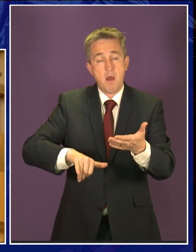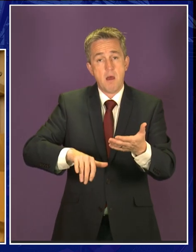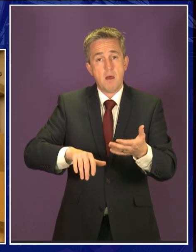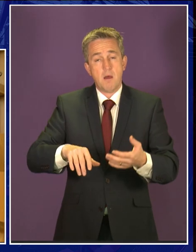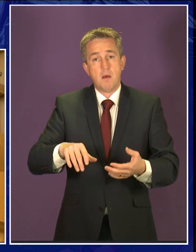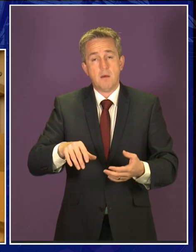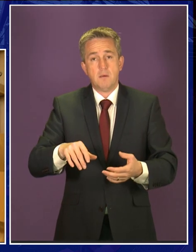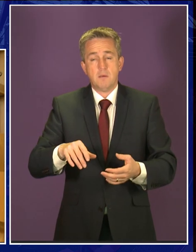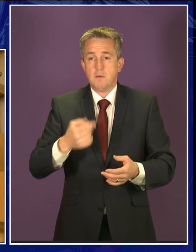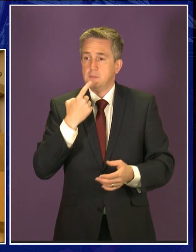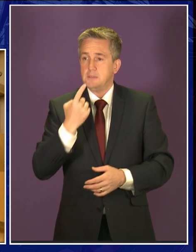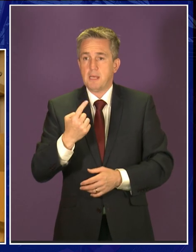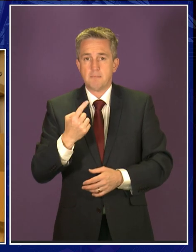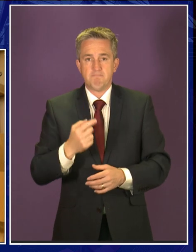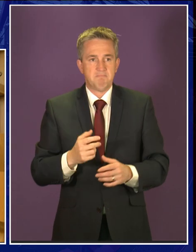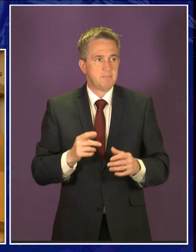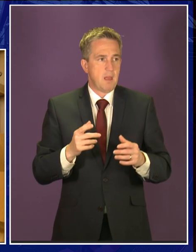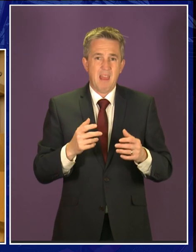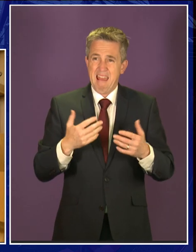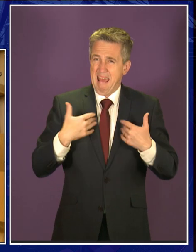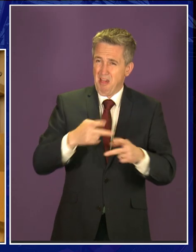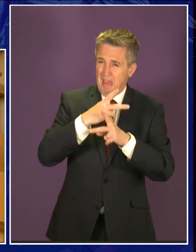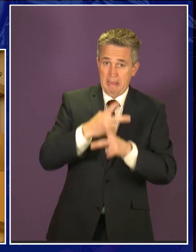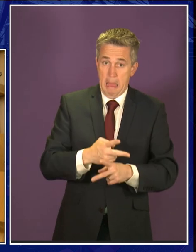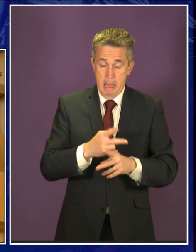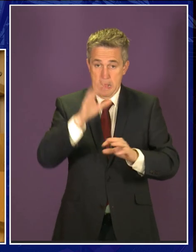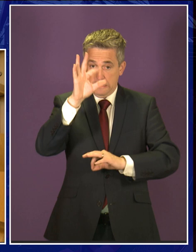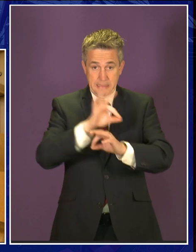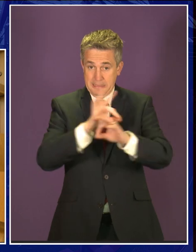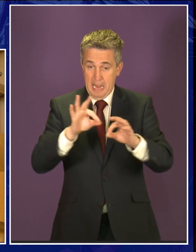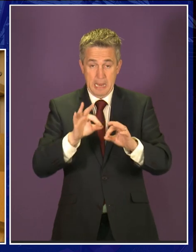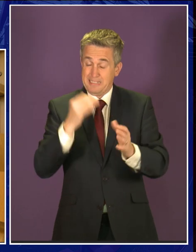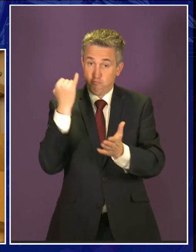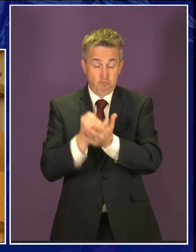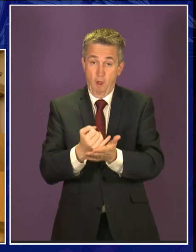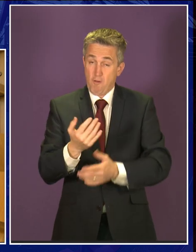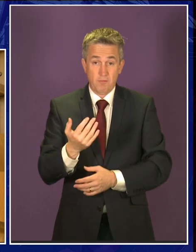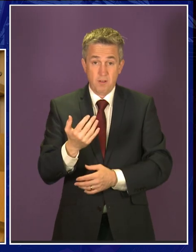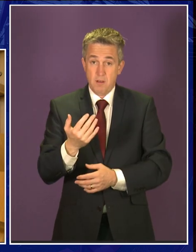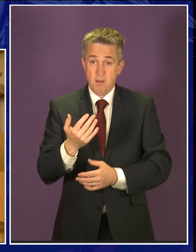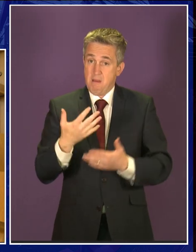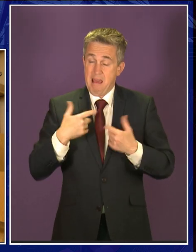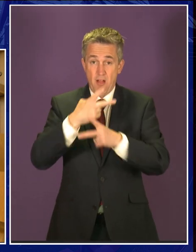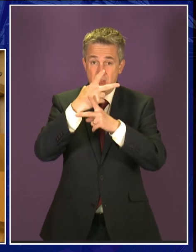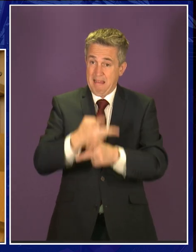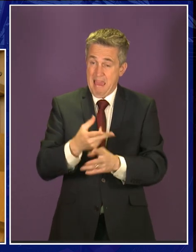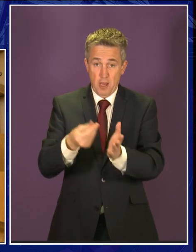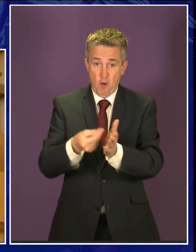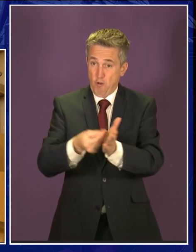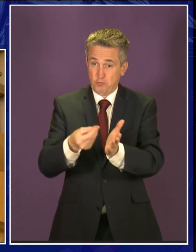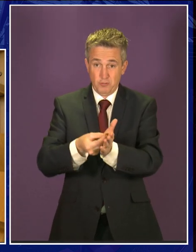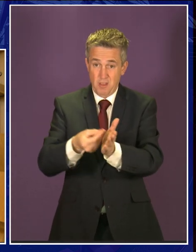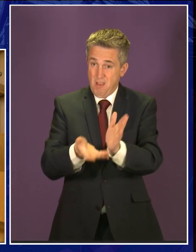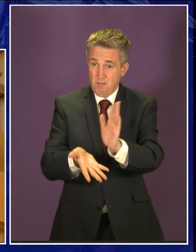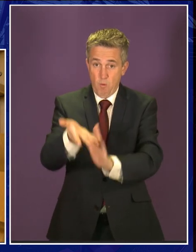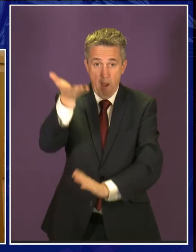said we could not have designed healthcare worse. It's totally wrong. And healthcare costs are mounting,